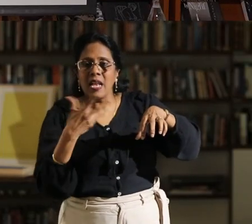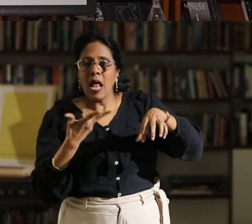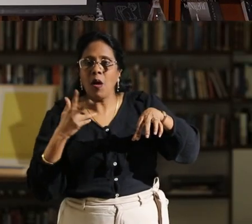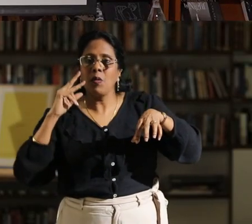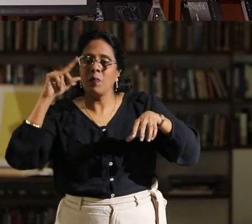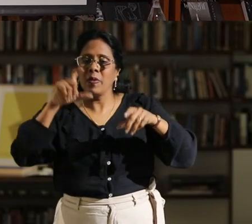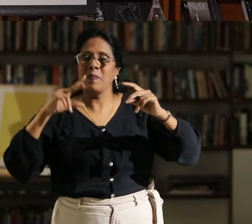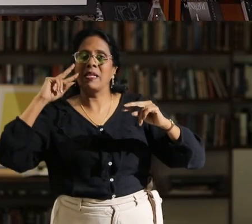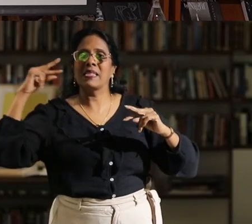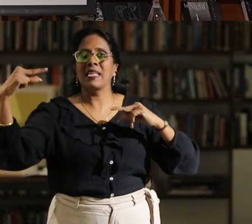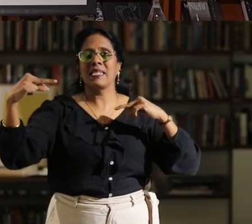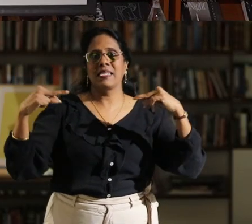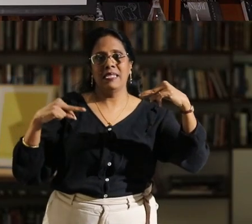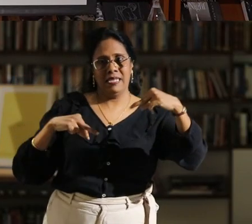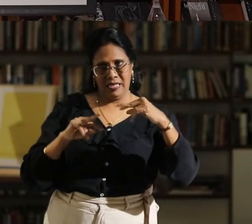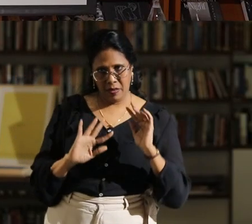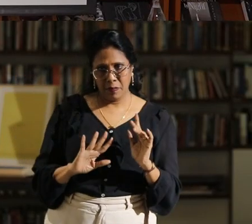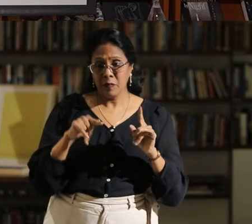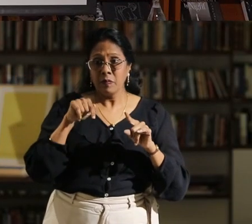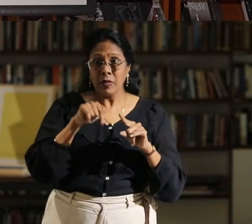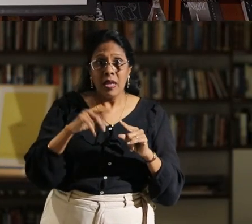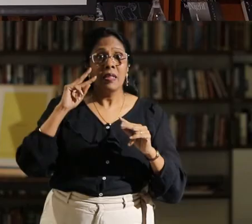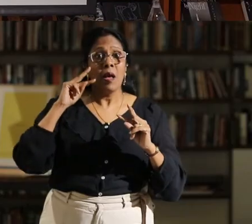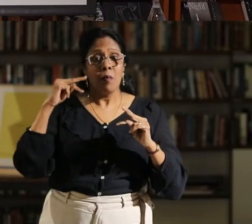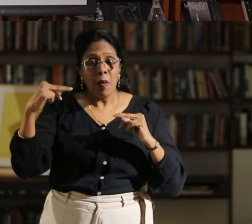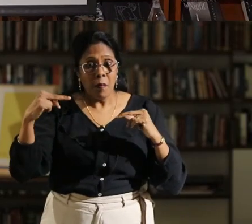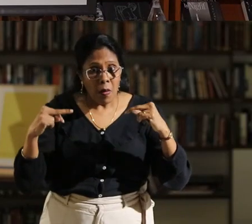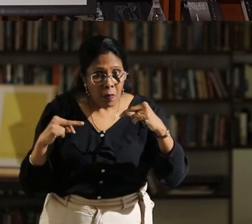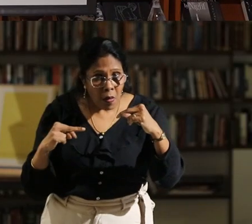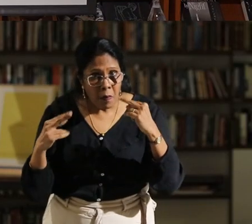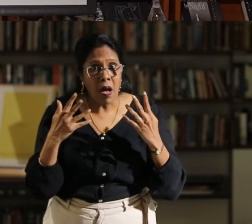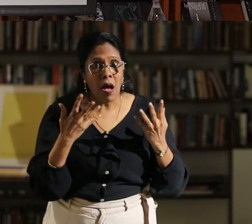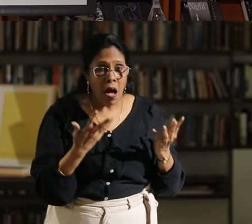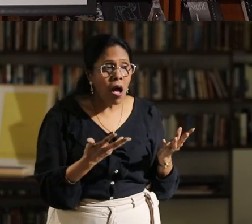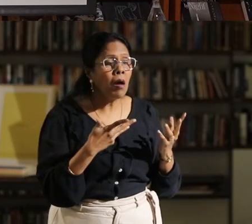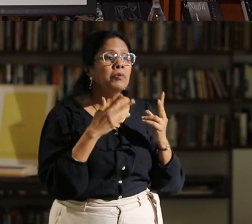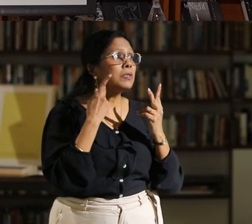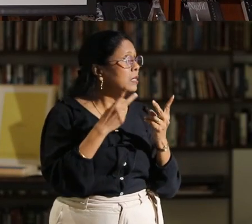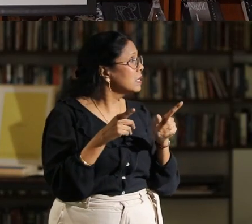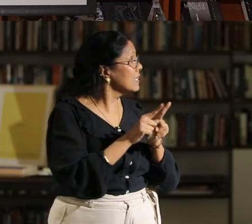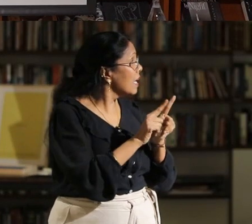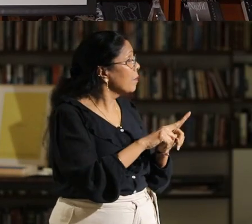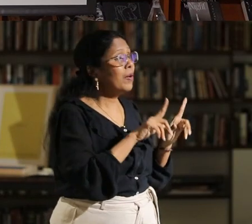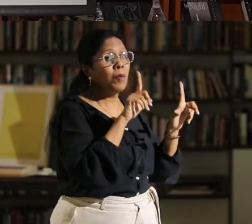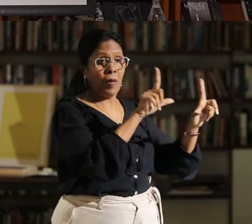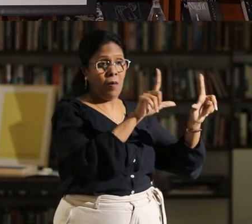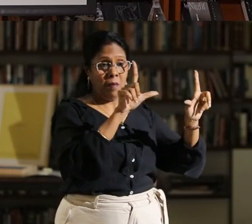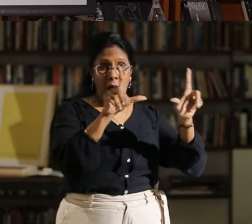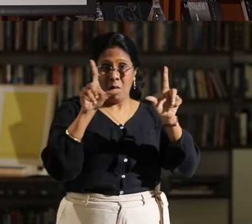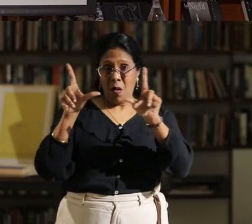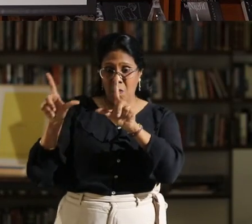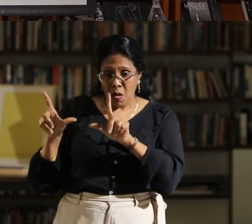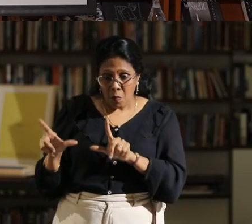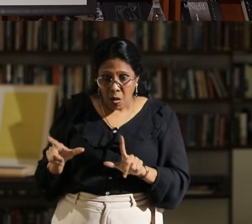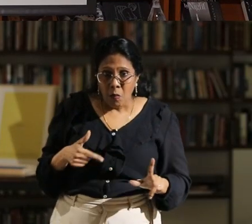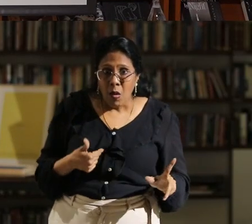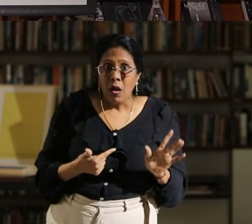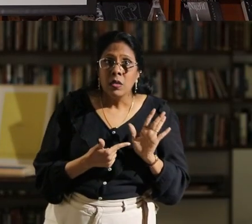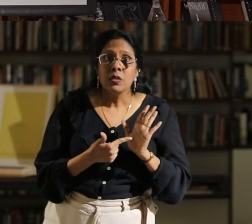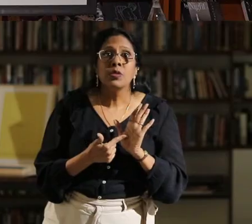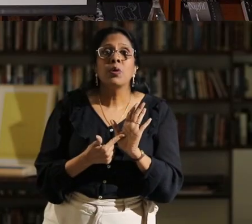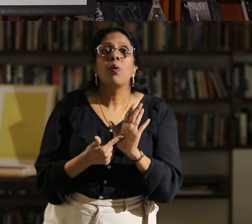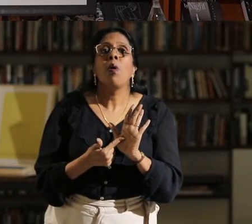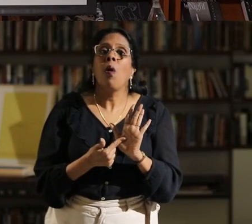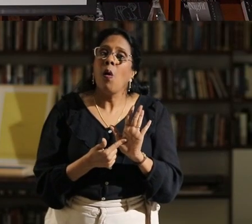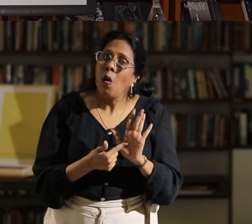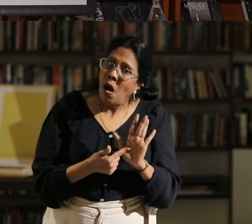This ability to bring multiple perspectives, which oral history provides, also when you present like this, suddenly